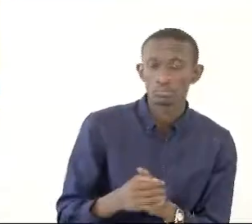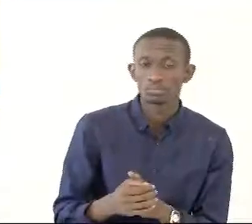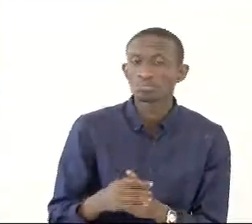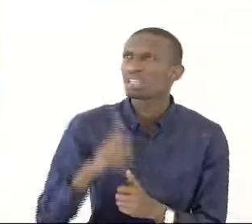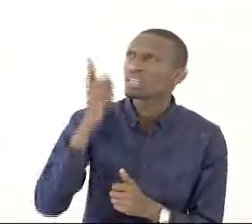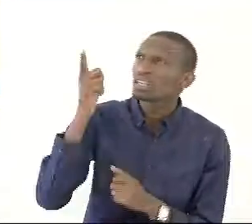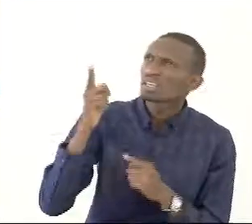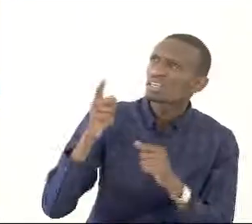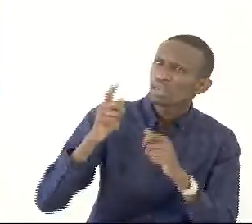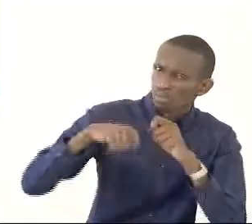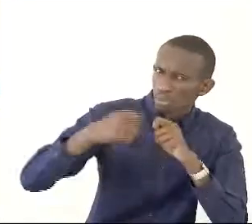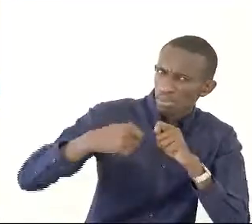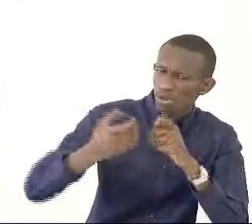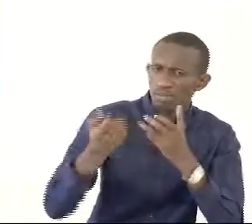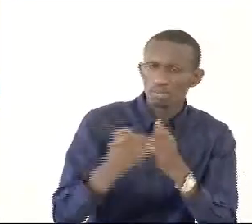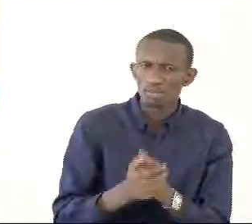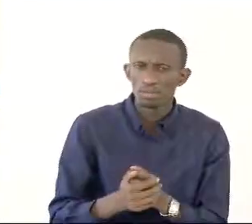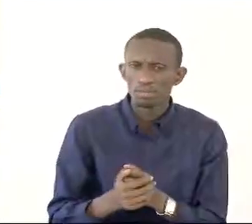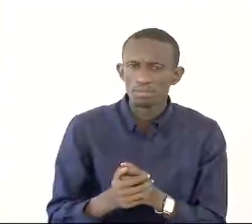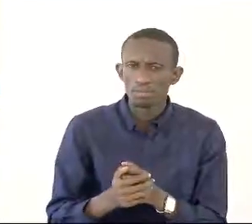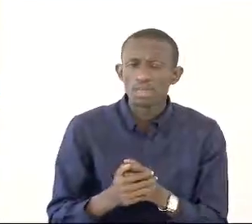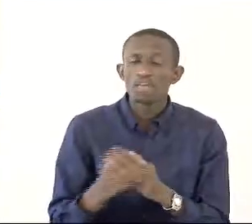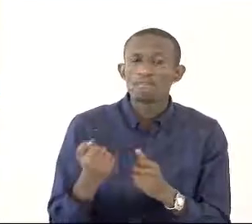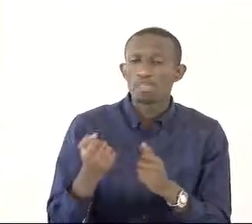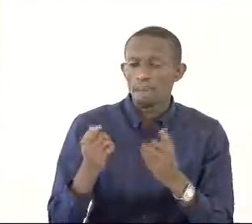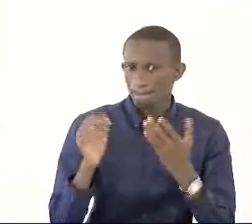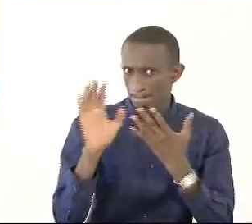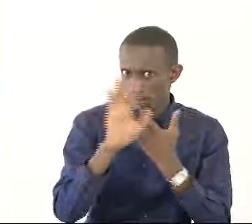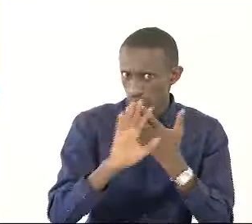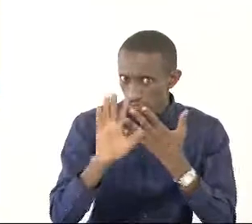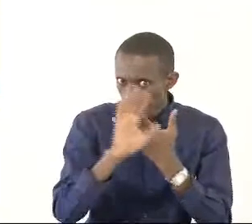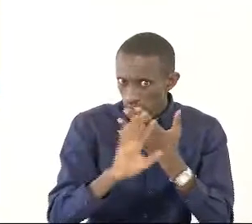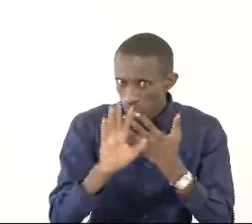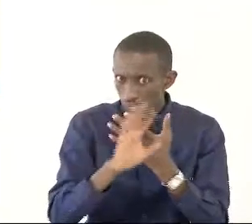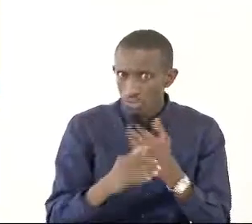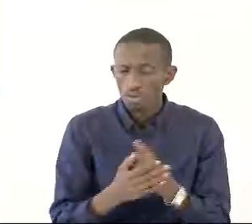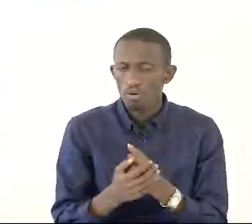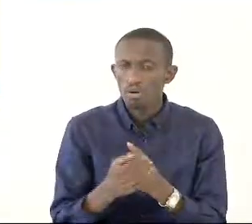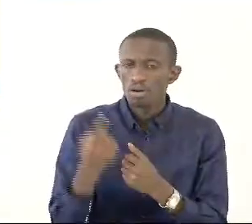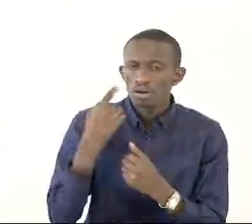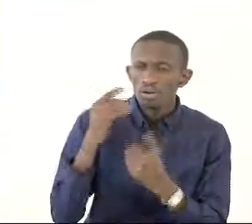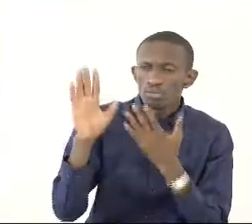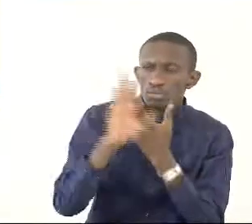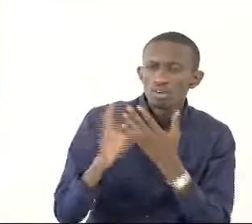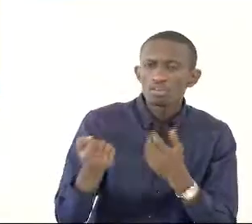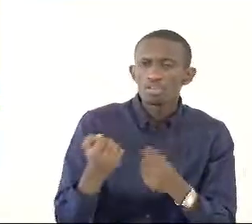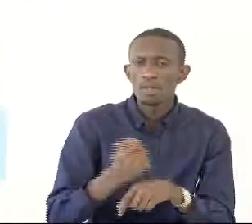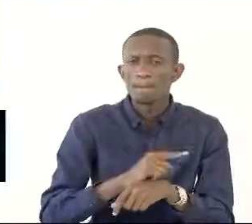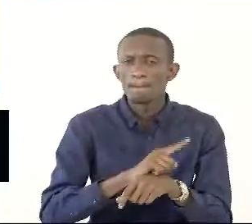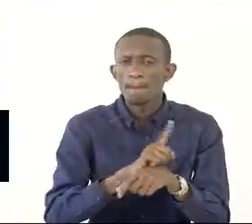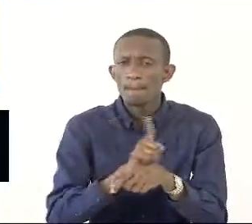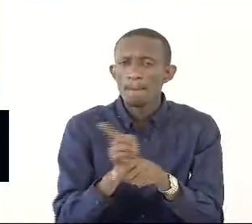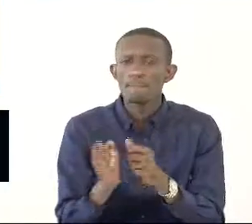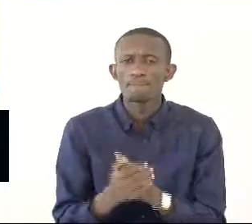has the screen. This screen, it is what we have as a lattimeter. On this one,